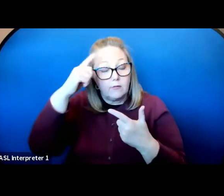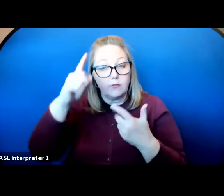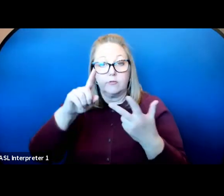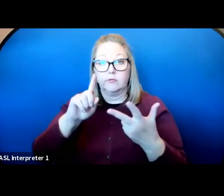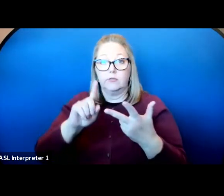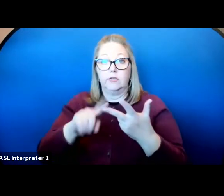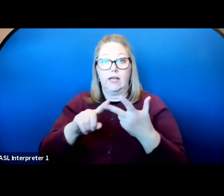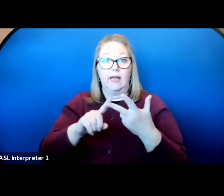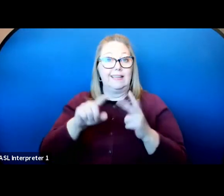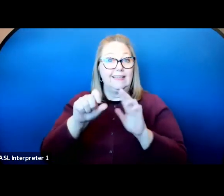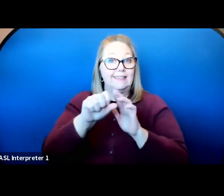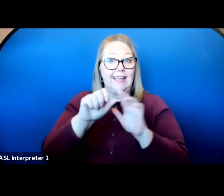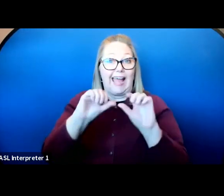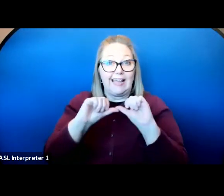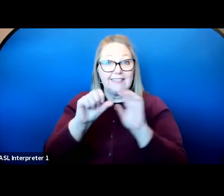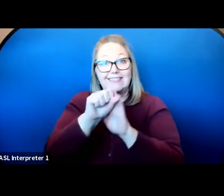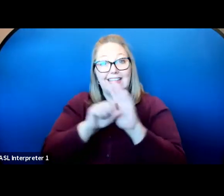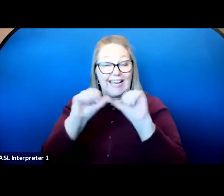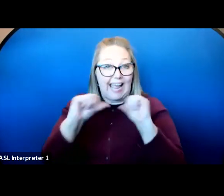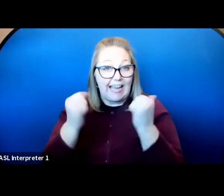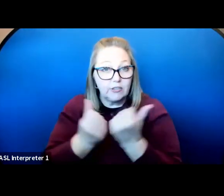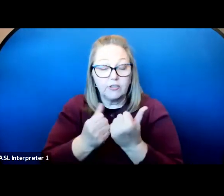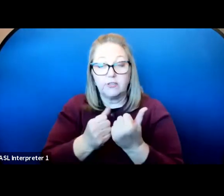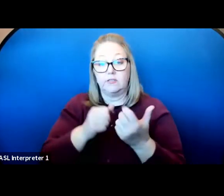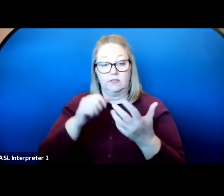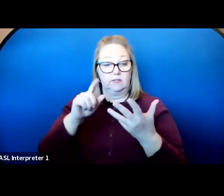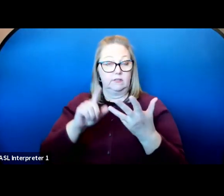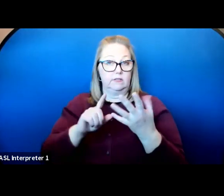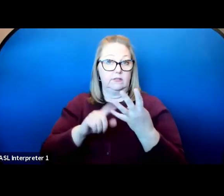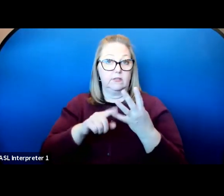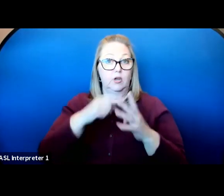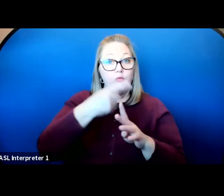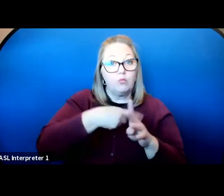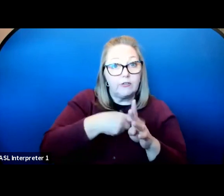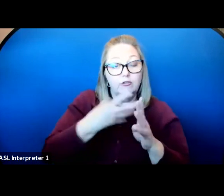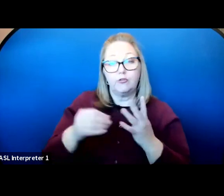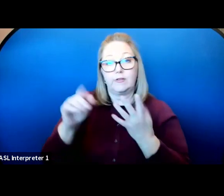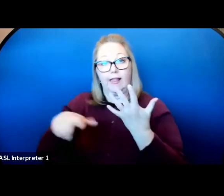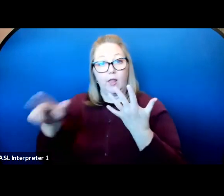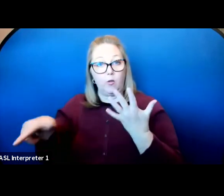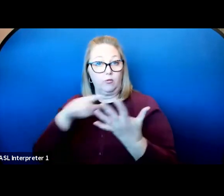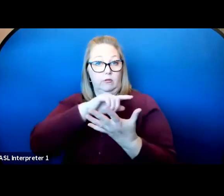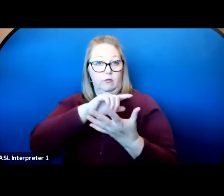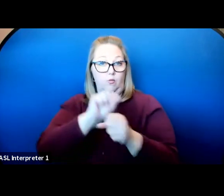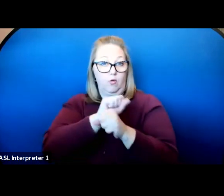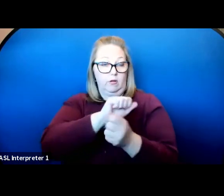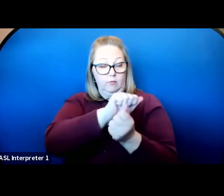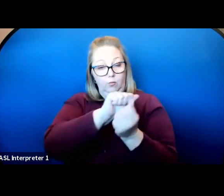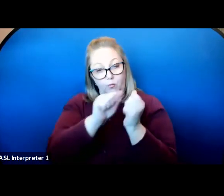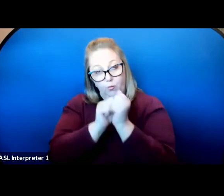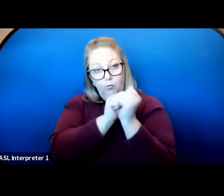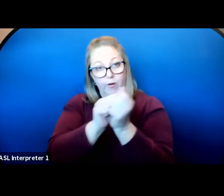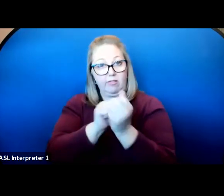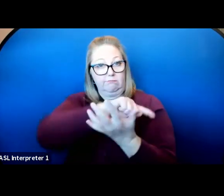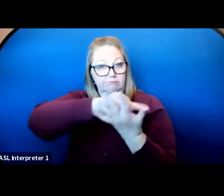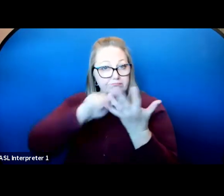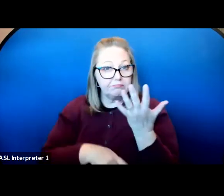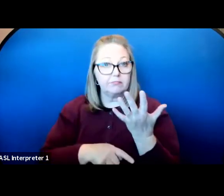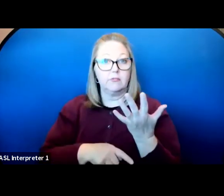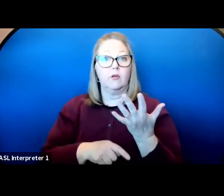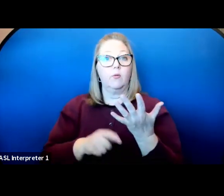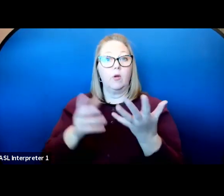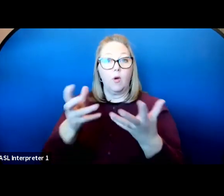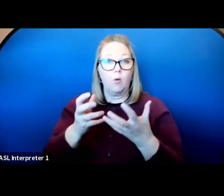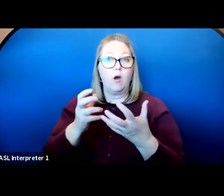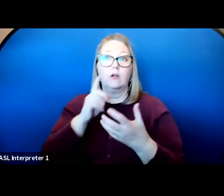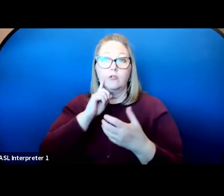assist renters to get caught up on their rent and to provide that critical assistance to our landlords. We're ready and willing to work on legislative initiatives that can